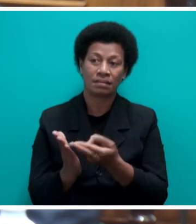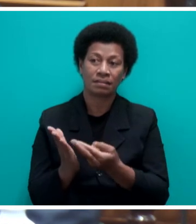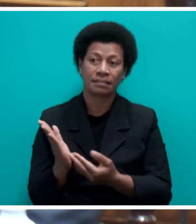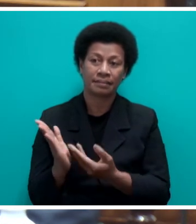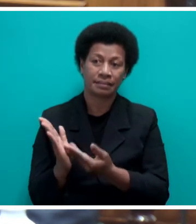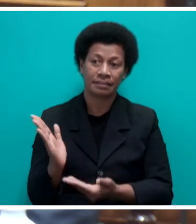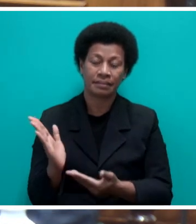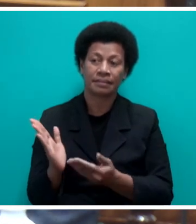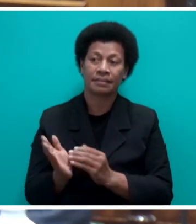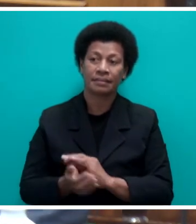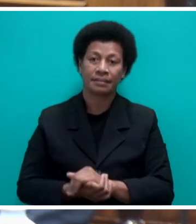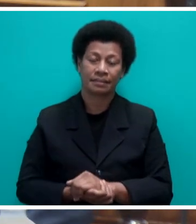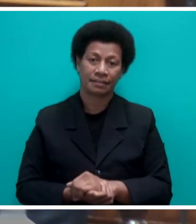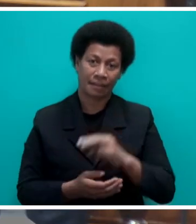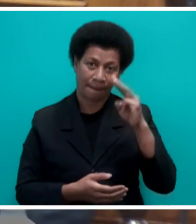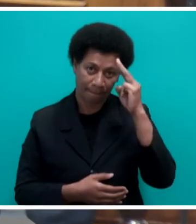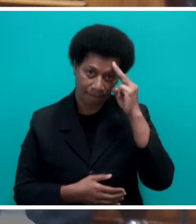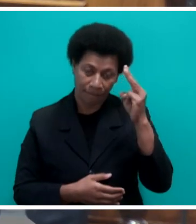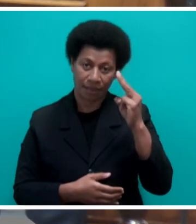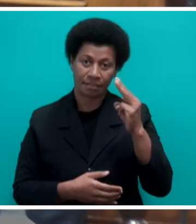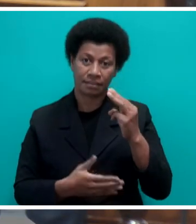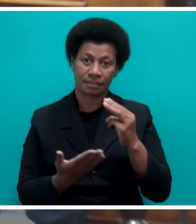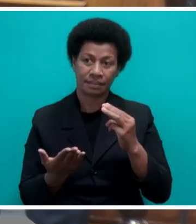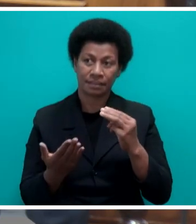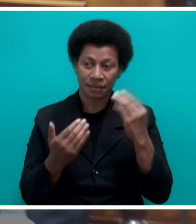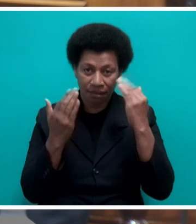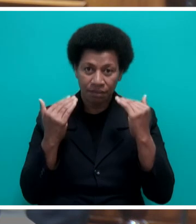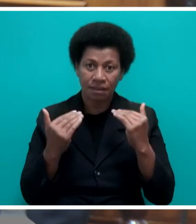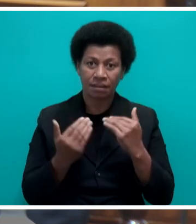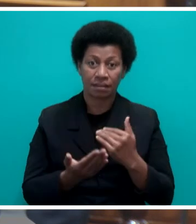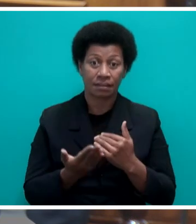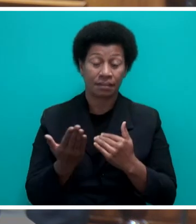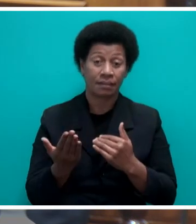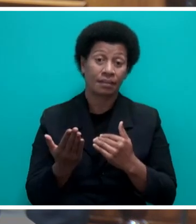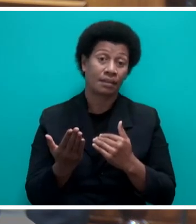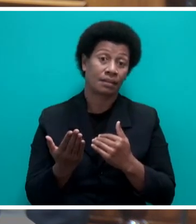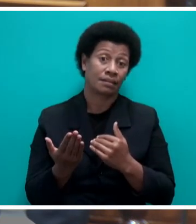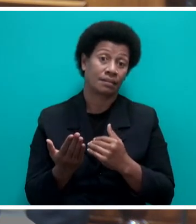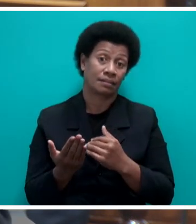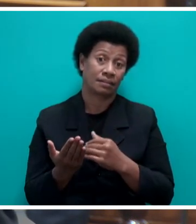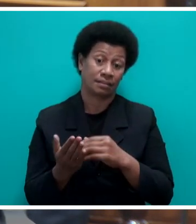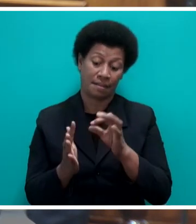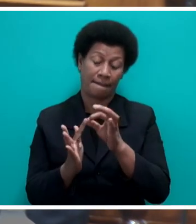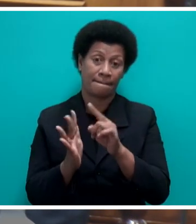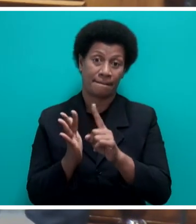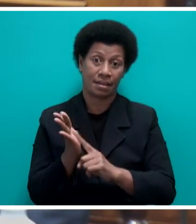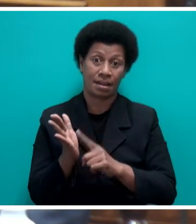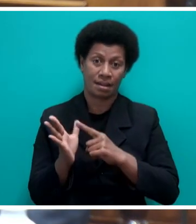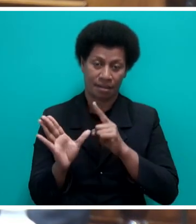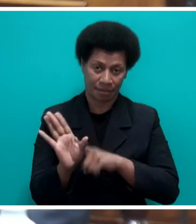Madam Deputy Speaker, Honorable Pillai has wide knowledge of sugar industry, given his background as a cane